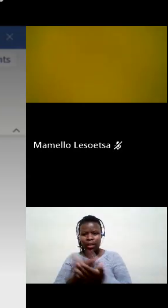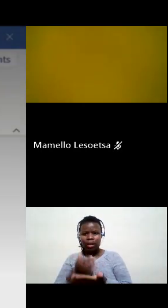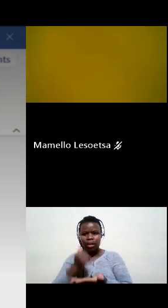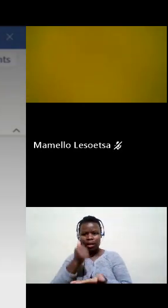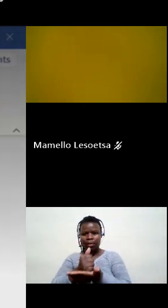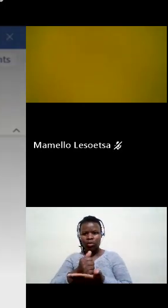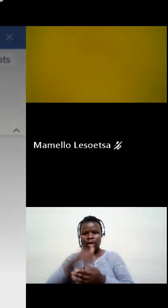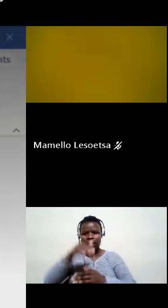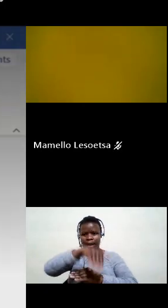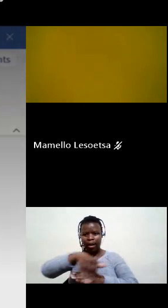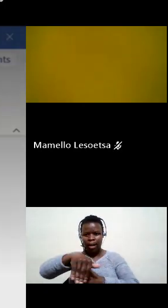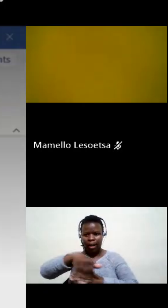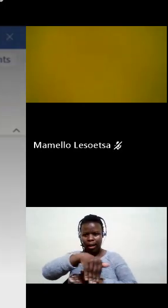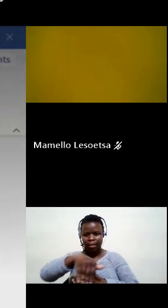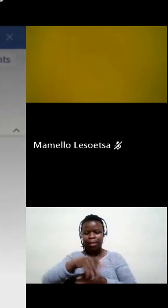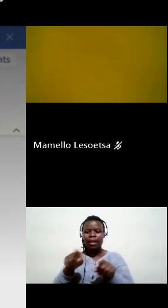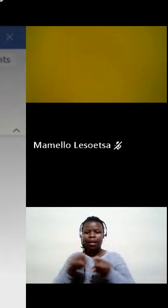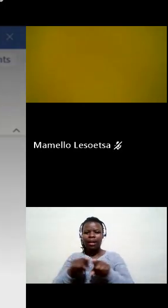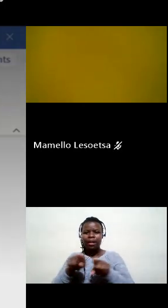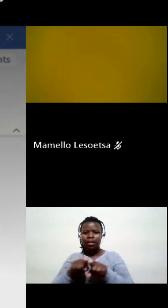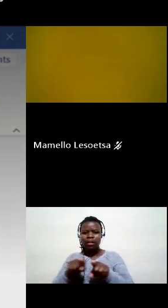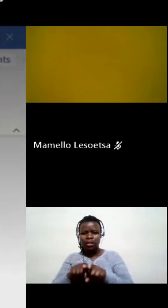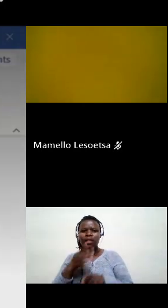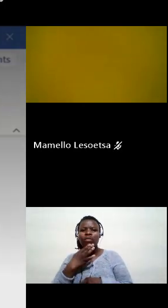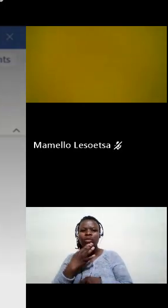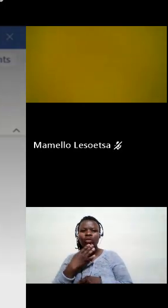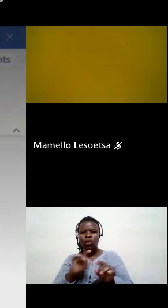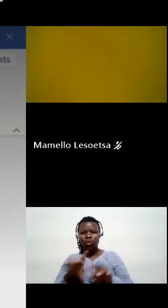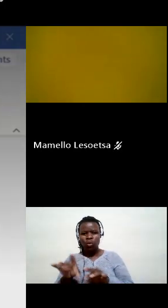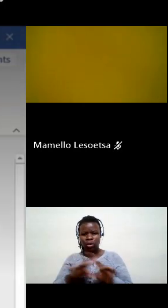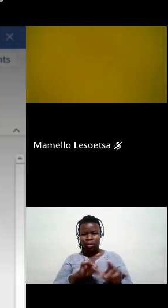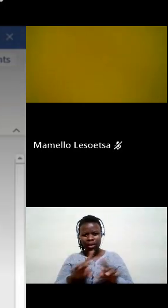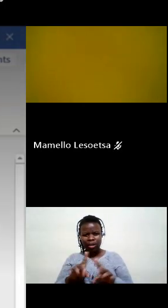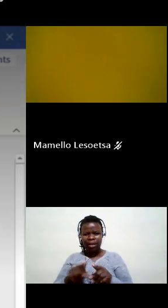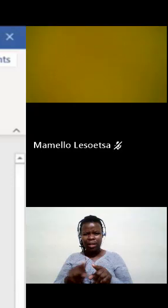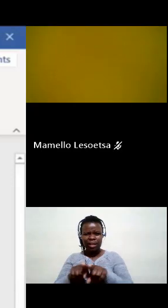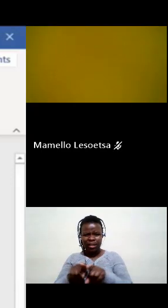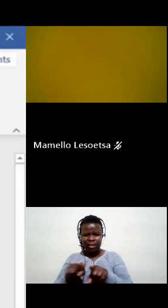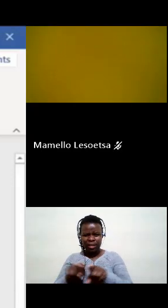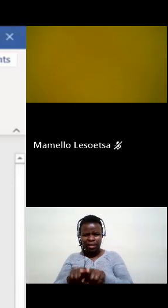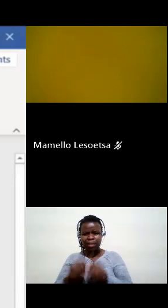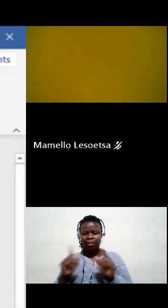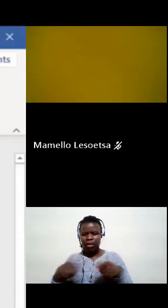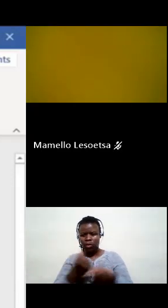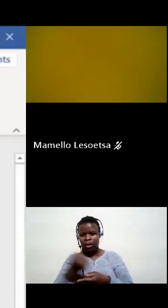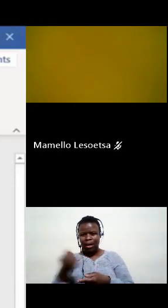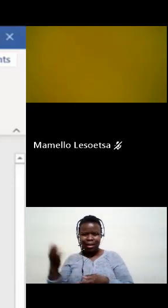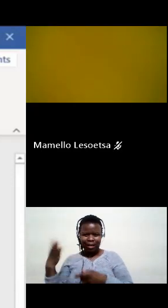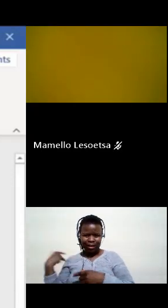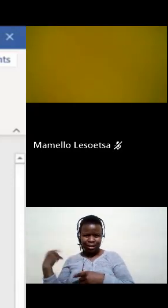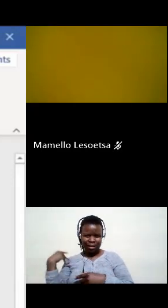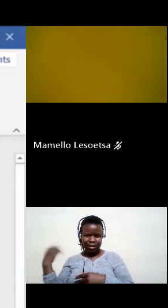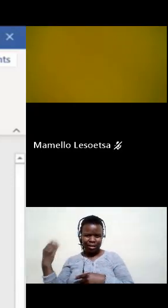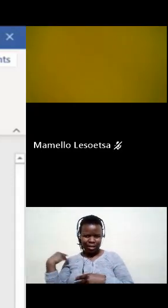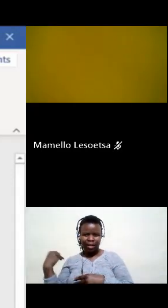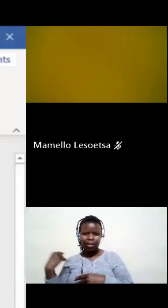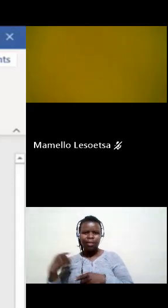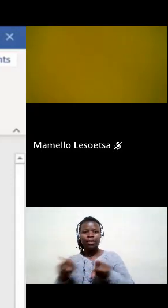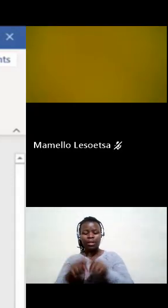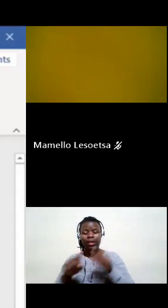And those who are easily distracted, you can also put them at the front so that other learners do not disturb them. And then the last one, you